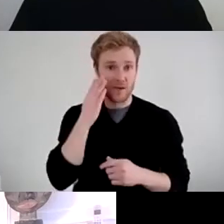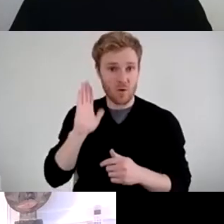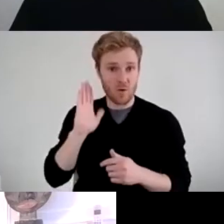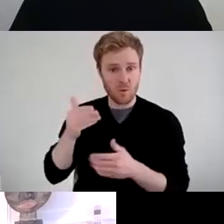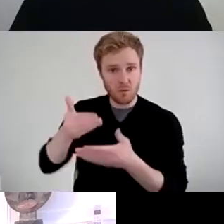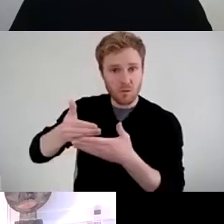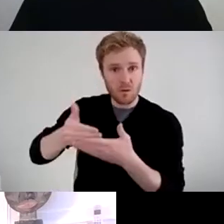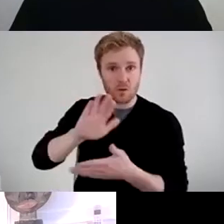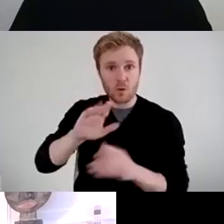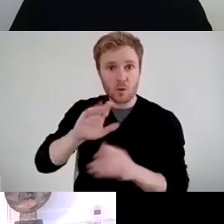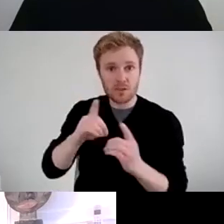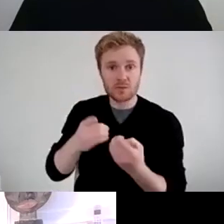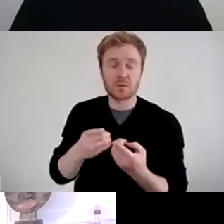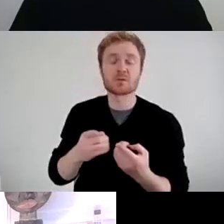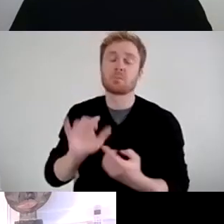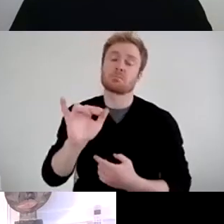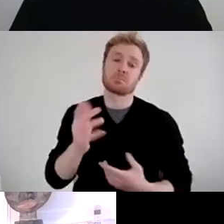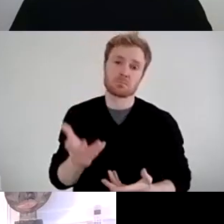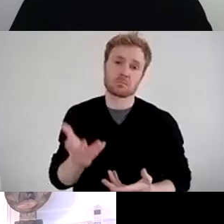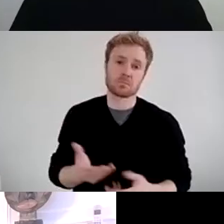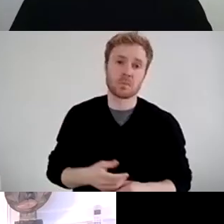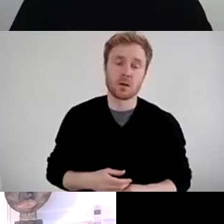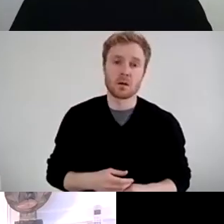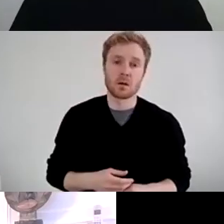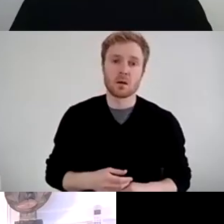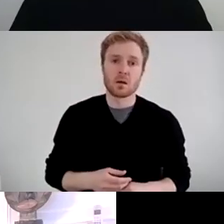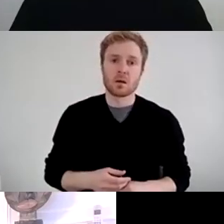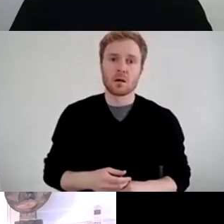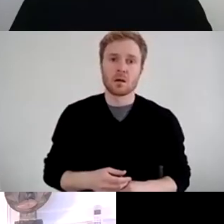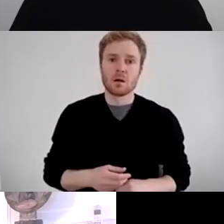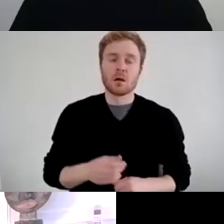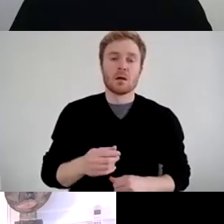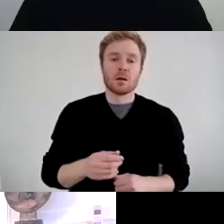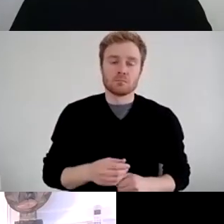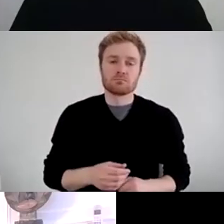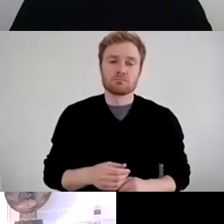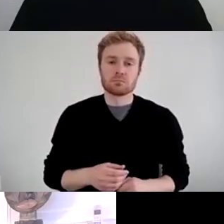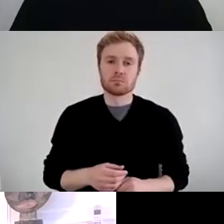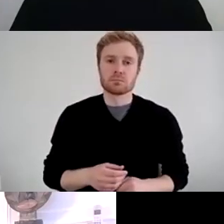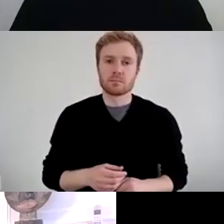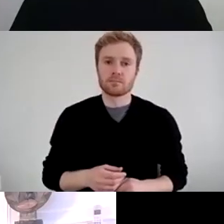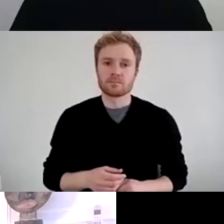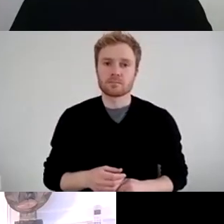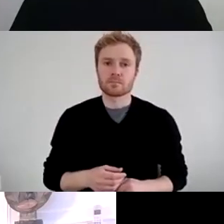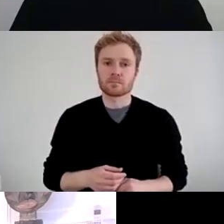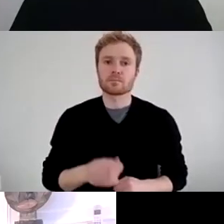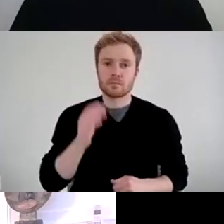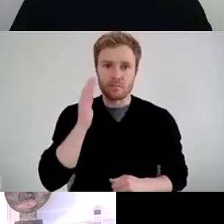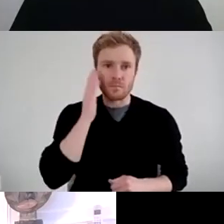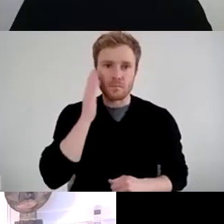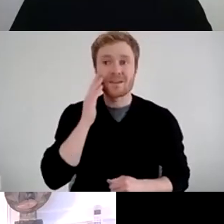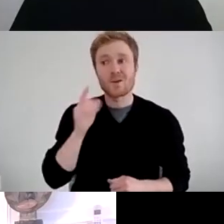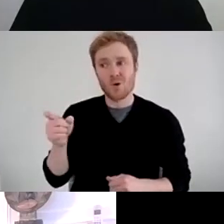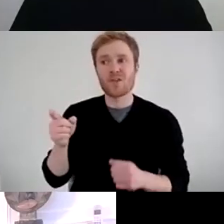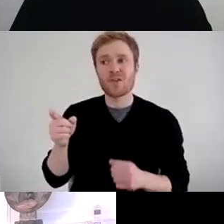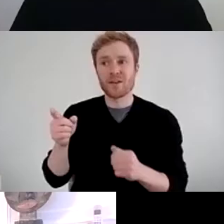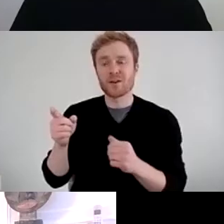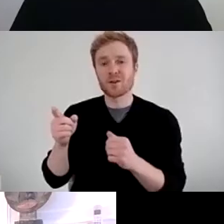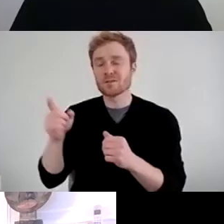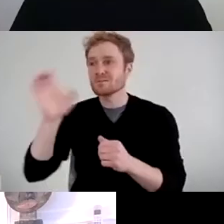I just heard about it really last month or so. No, I'm glad you chimed in there, Rev, because one